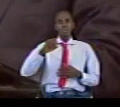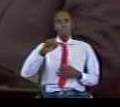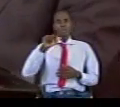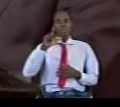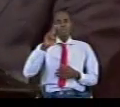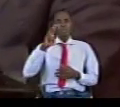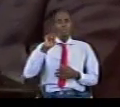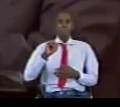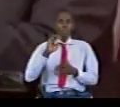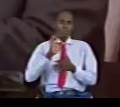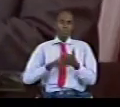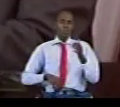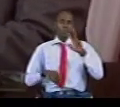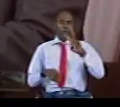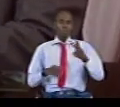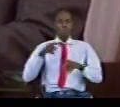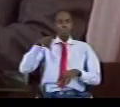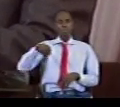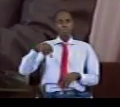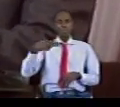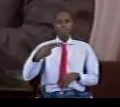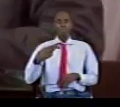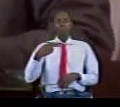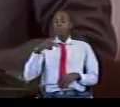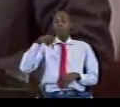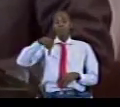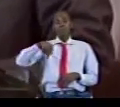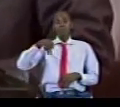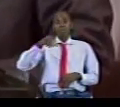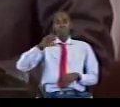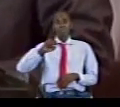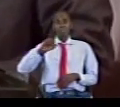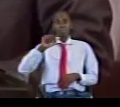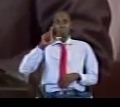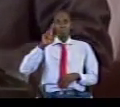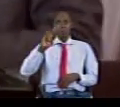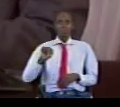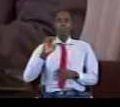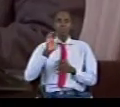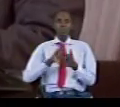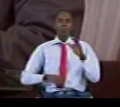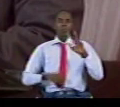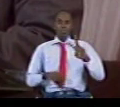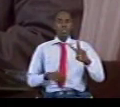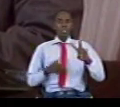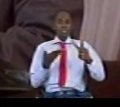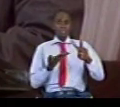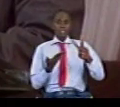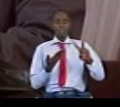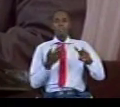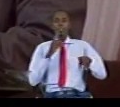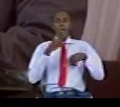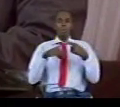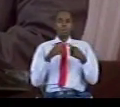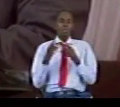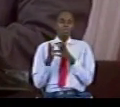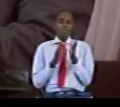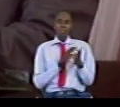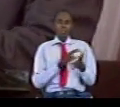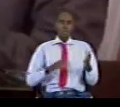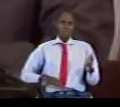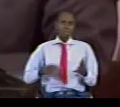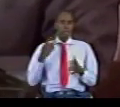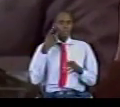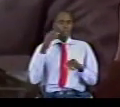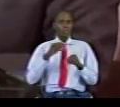We're looking at Psalm 2 here. And in verse 2, it tells us, still talking about Jesus Christ, it says in verse 6, look at